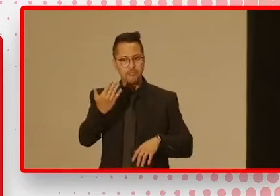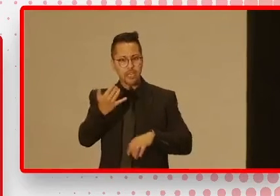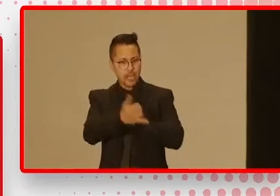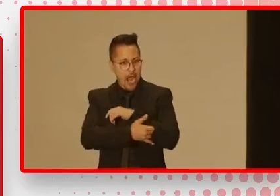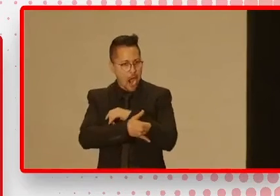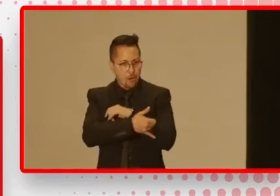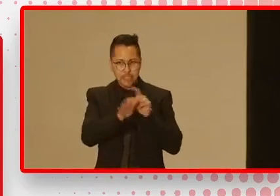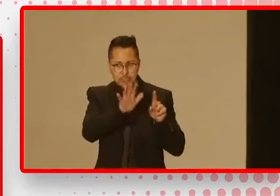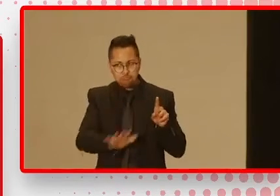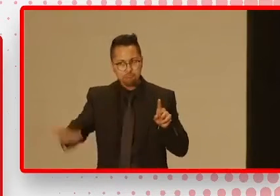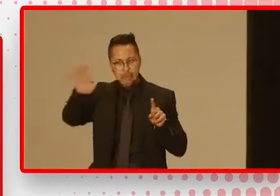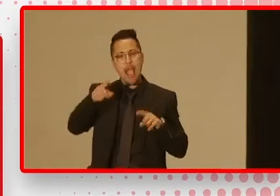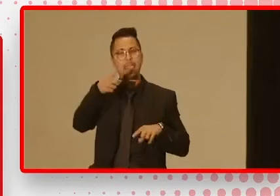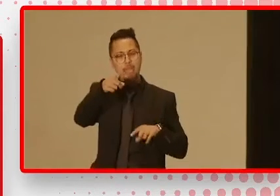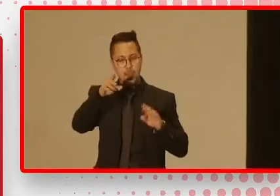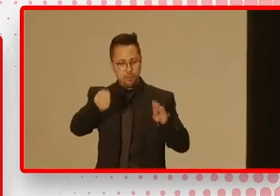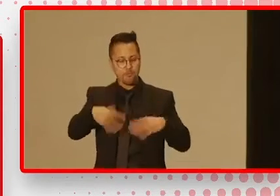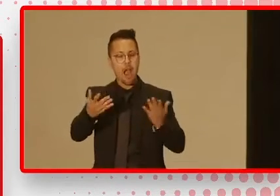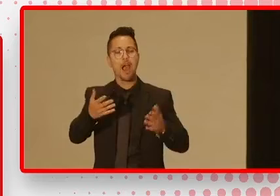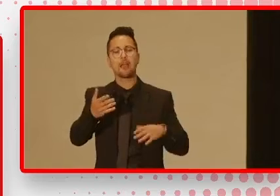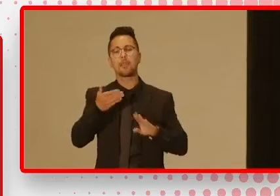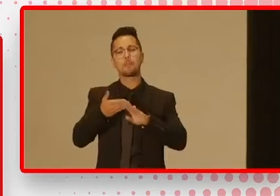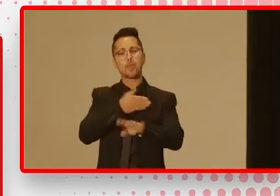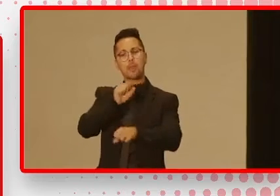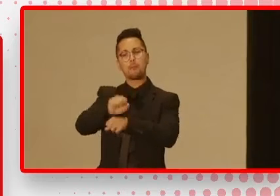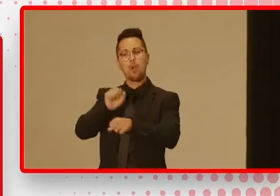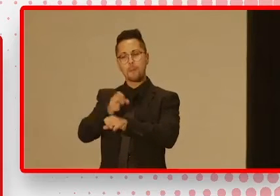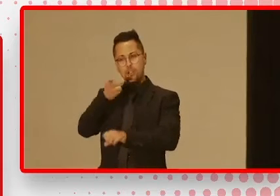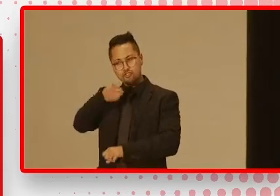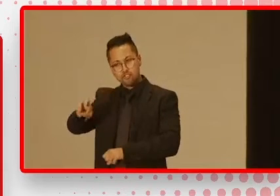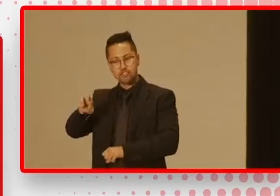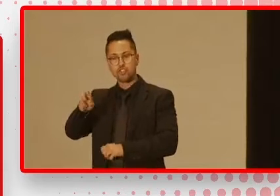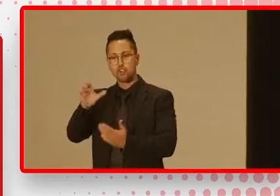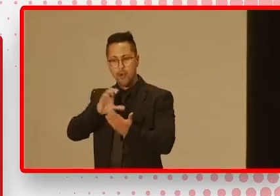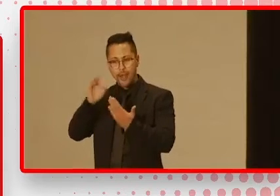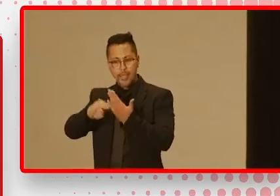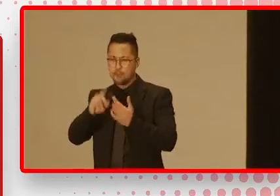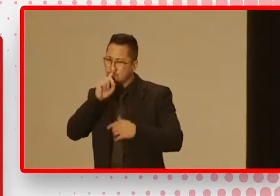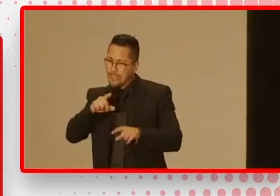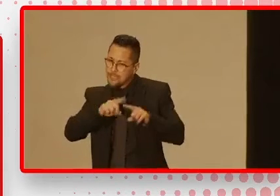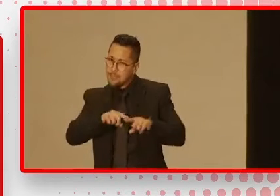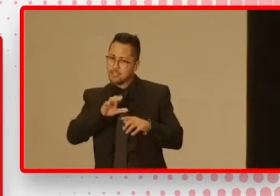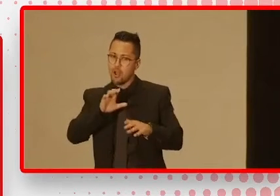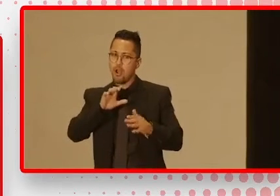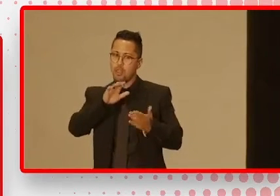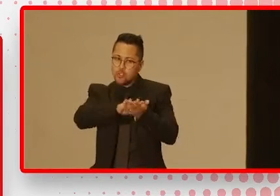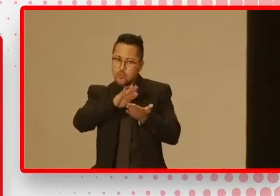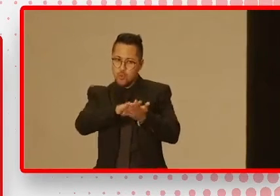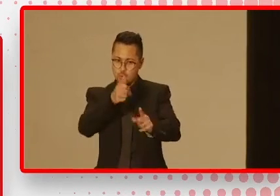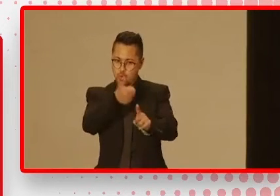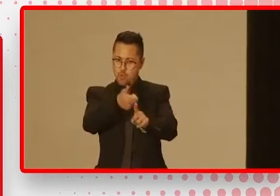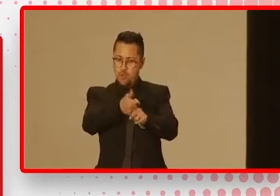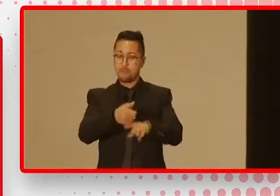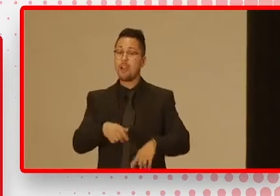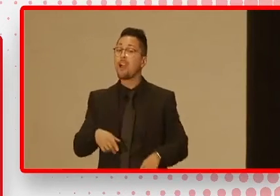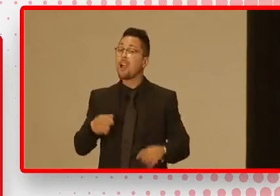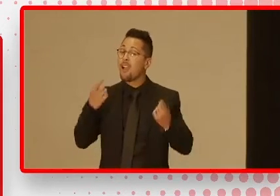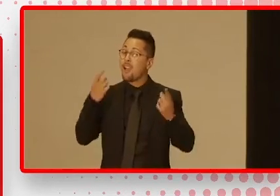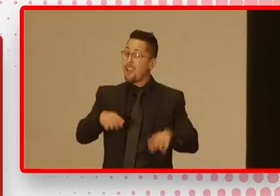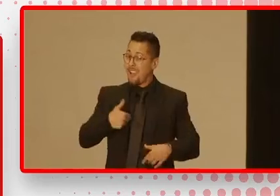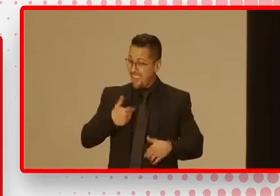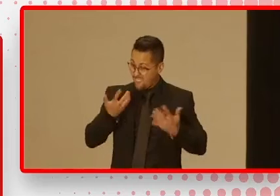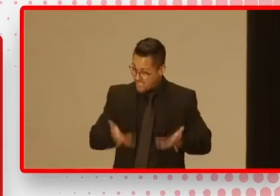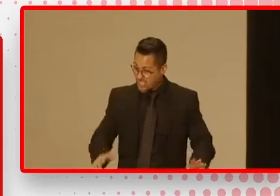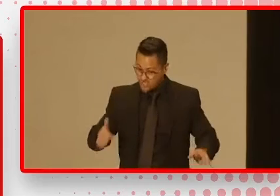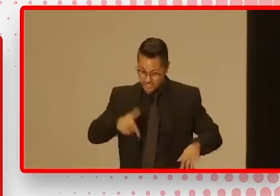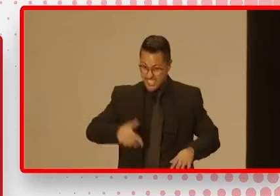they're providing the pre-employment transition curriculum to them as well. So it really kind of depends on which school, but when I finish this, I'm happy to meet